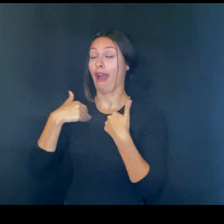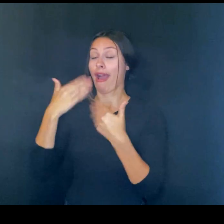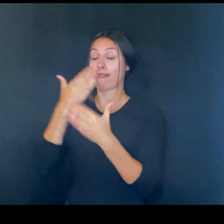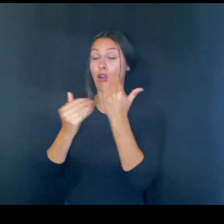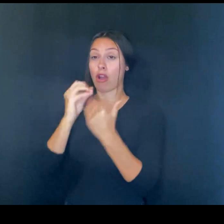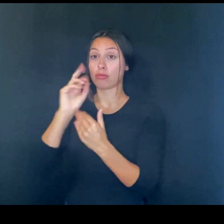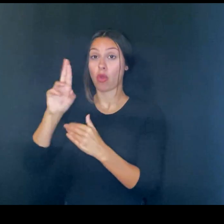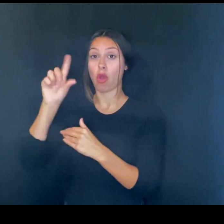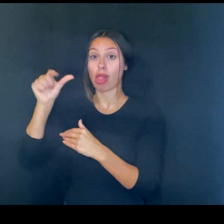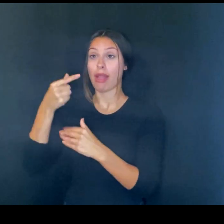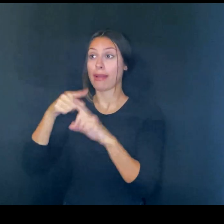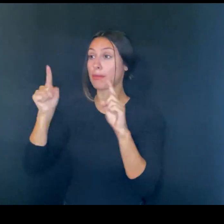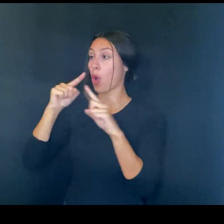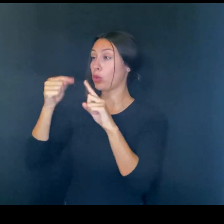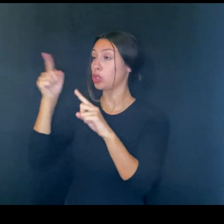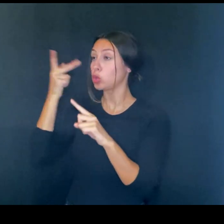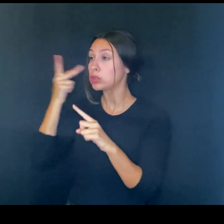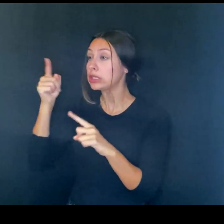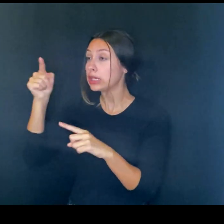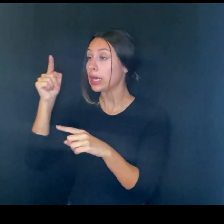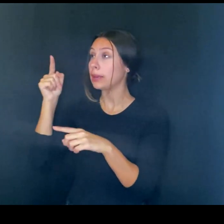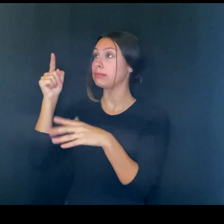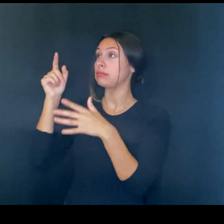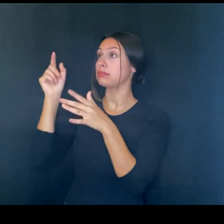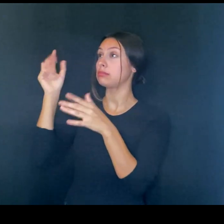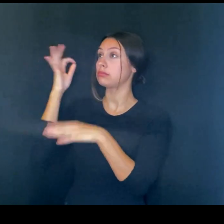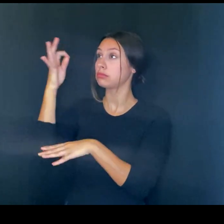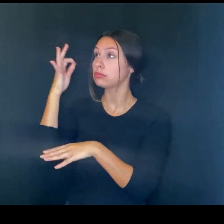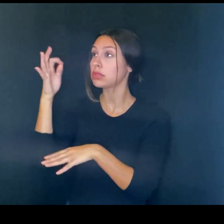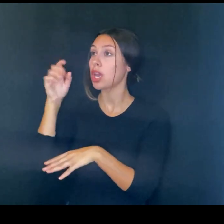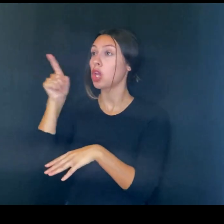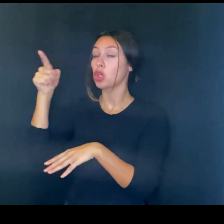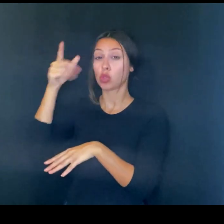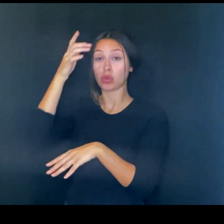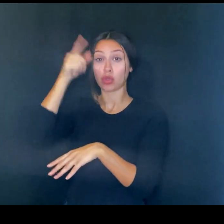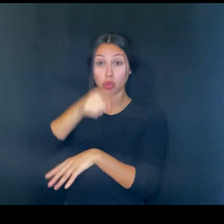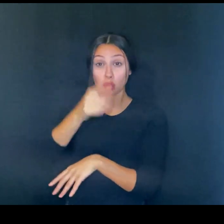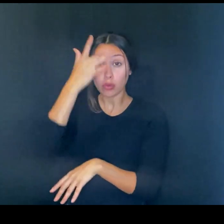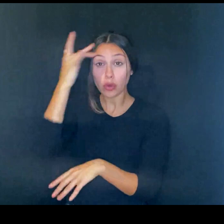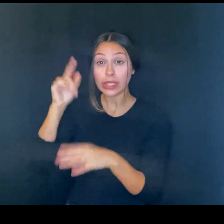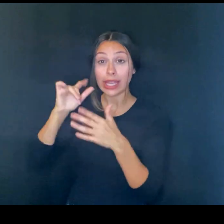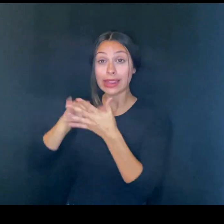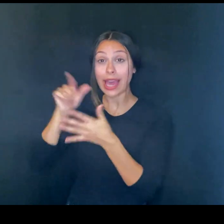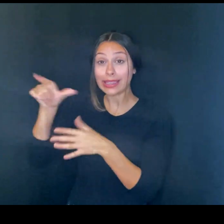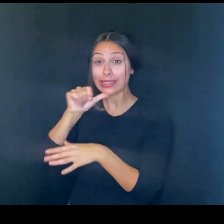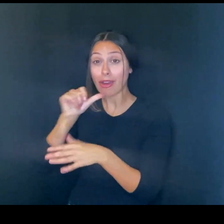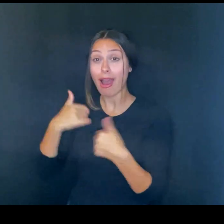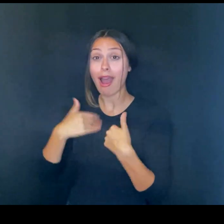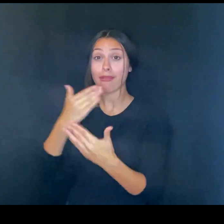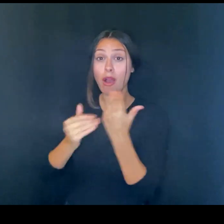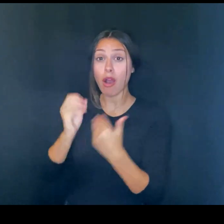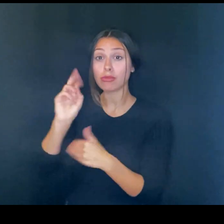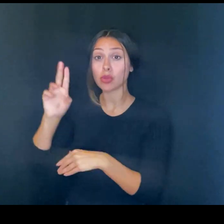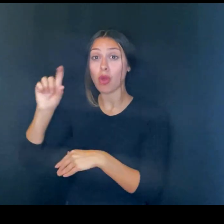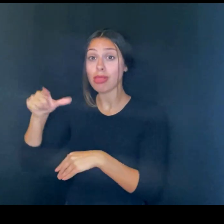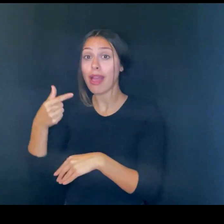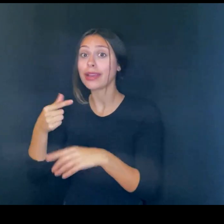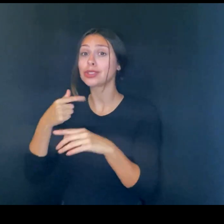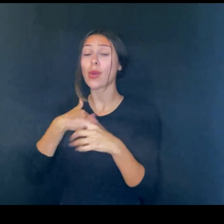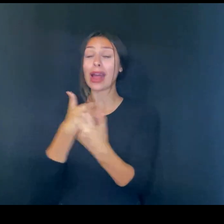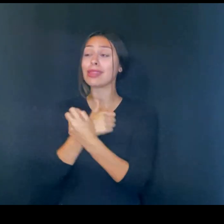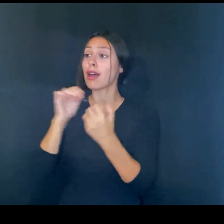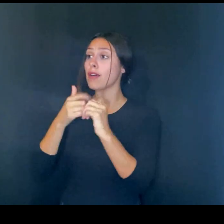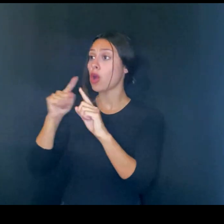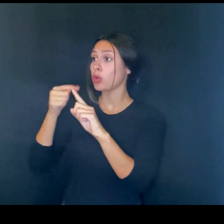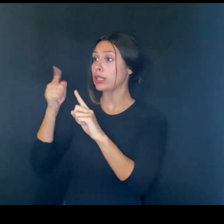happens with a lot of people, you forget that he has no arms and no legs. Yeah. So I love how he can be speaking about God and